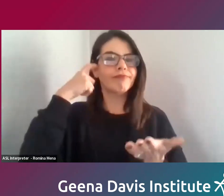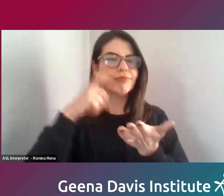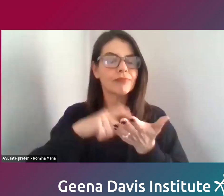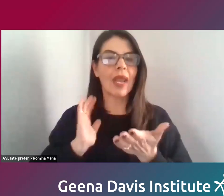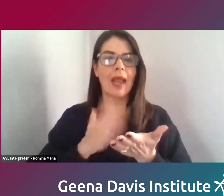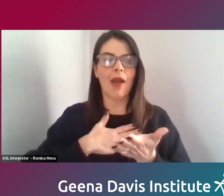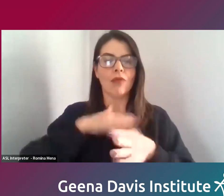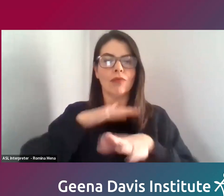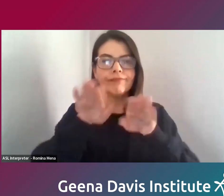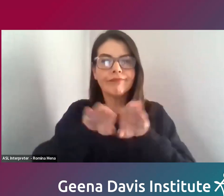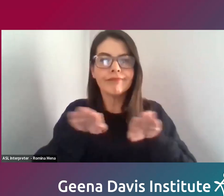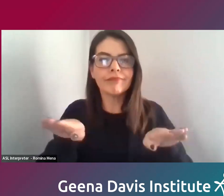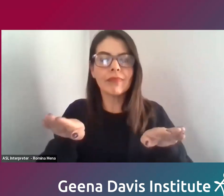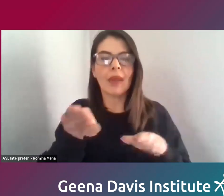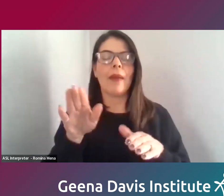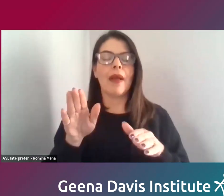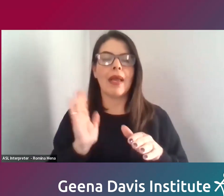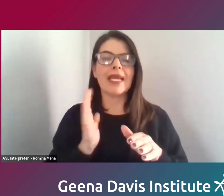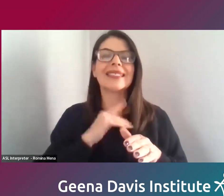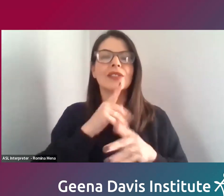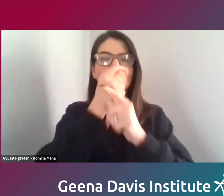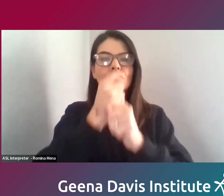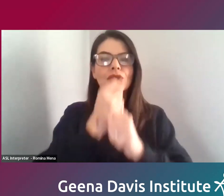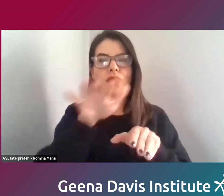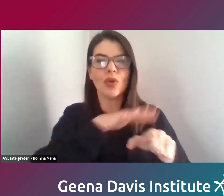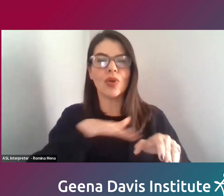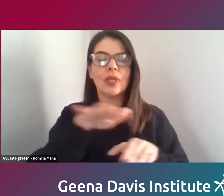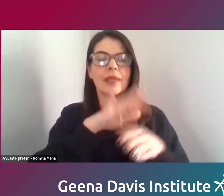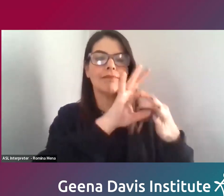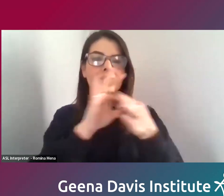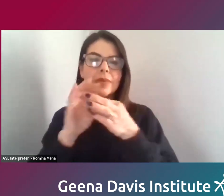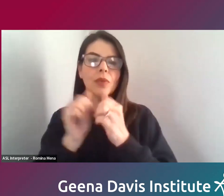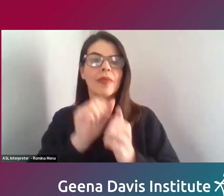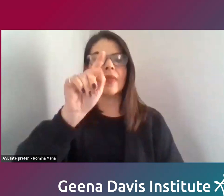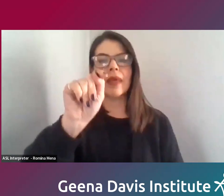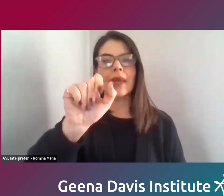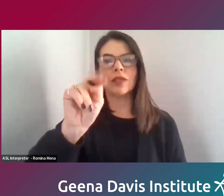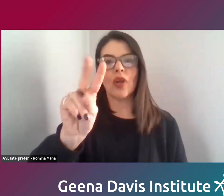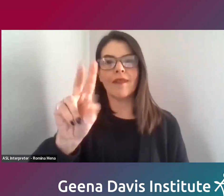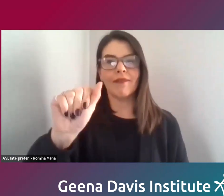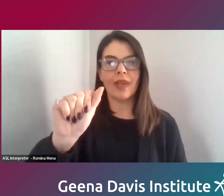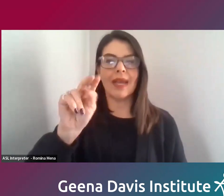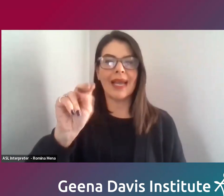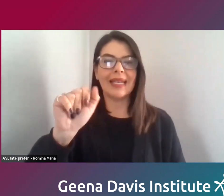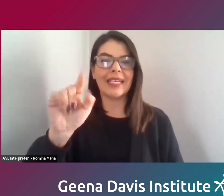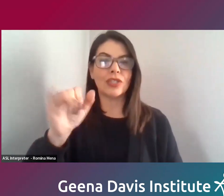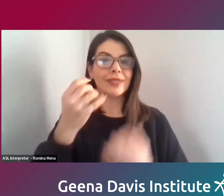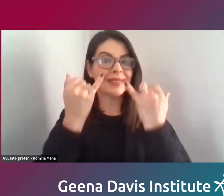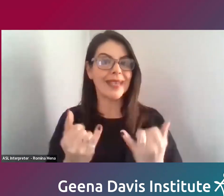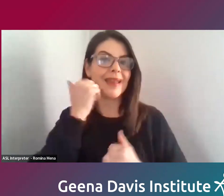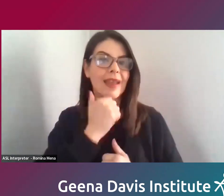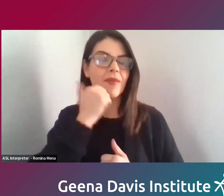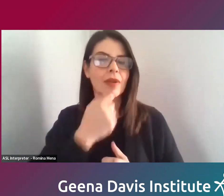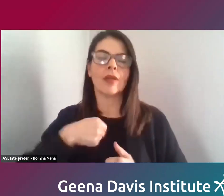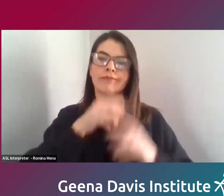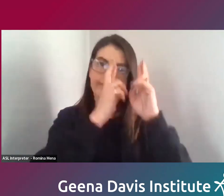beneath our feet is the traditional land belonging to the Tongva Nation. Today and every day, we give respect